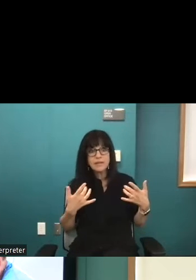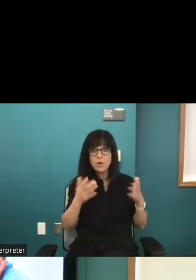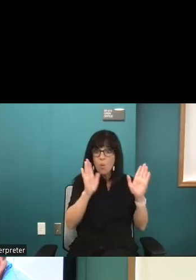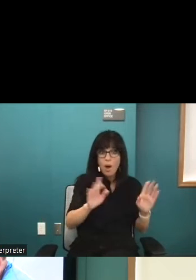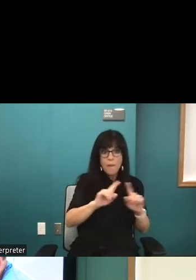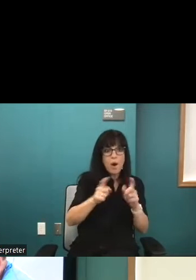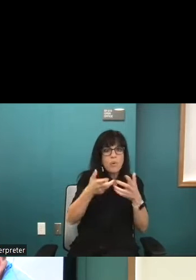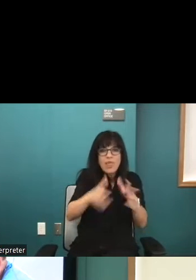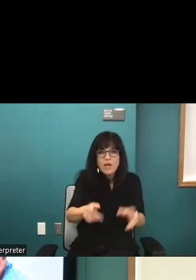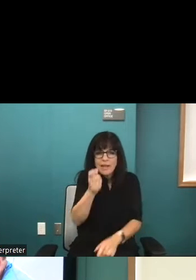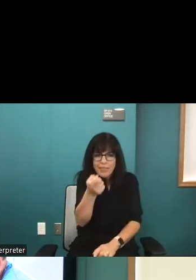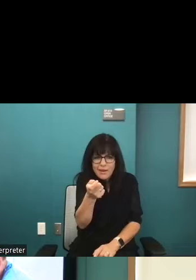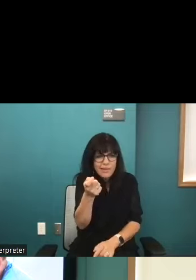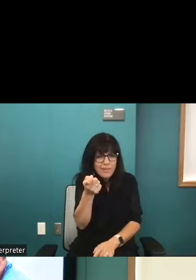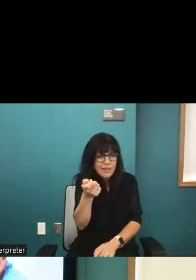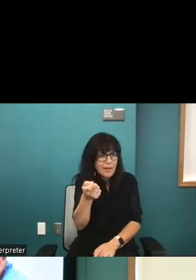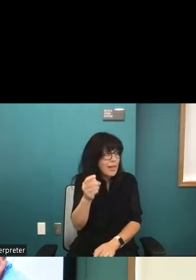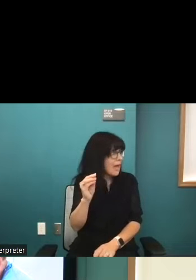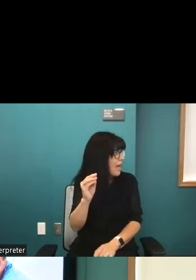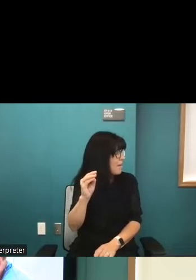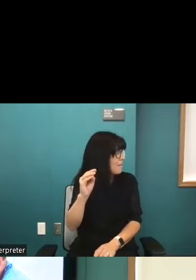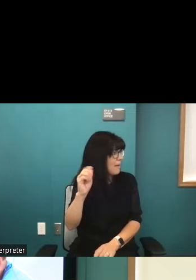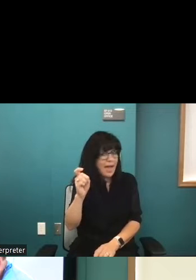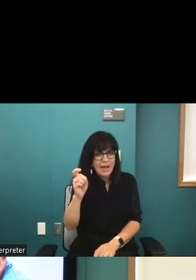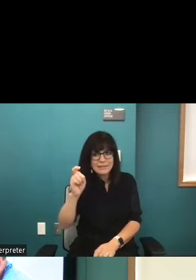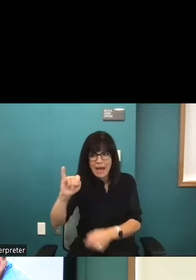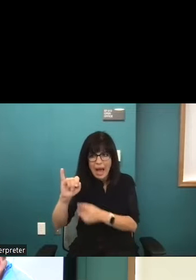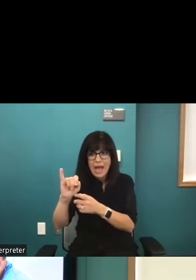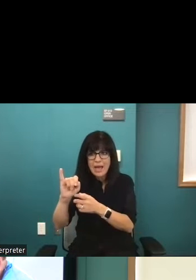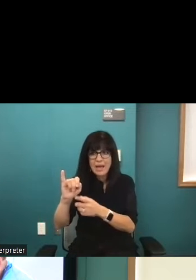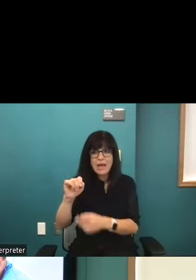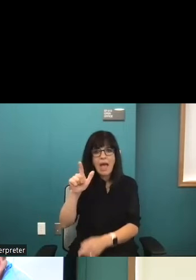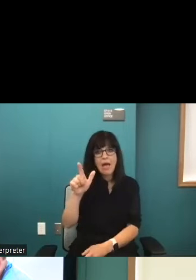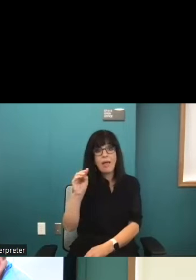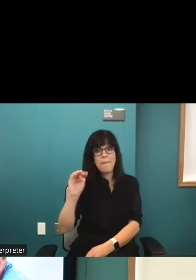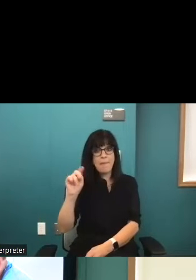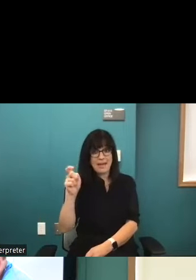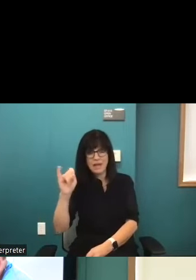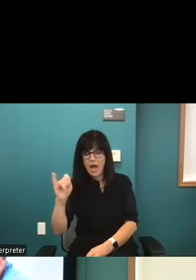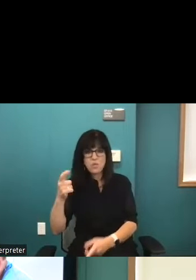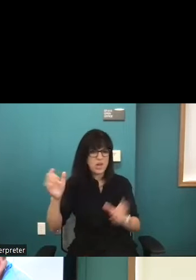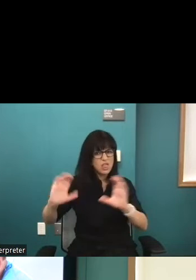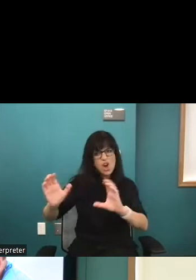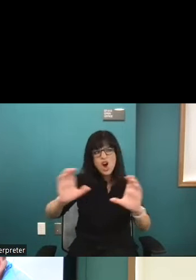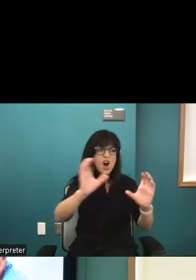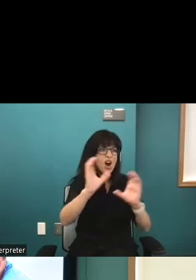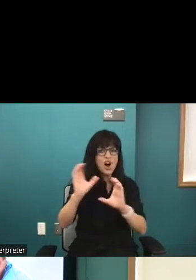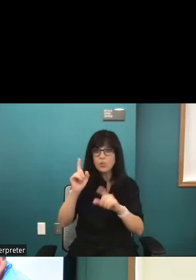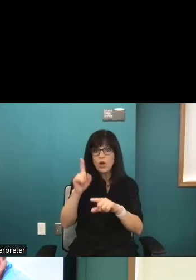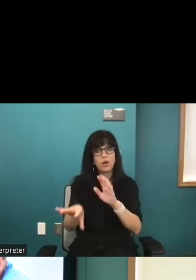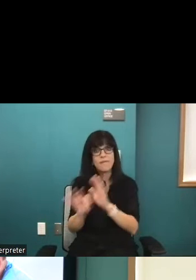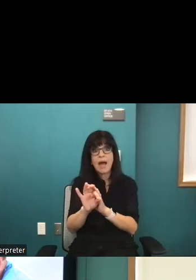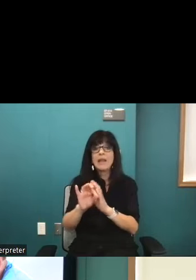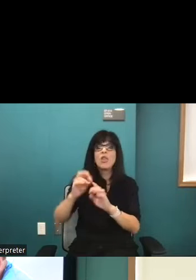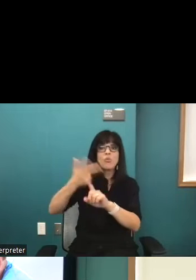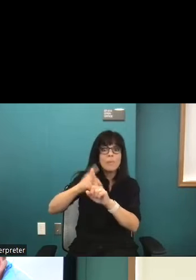little MLXI, and that about gave me a heart attack. I mean, we tore our house upside down, could not find it anywhere. It was found like 3